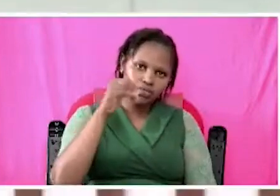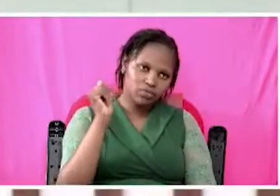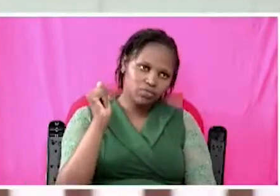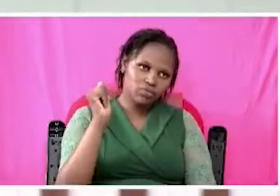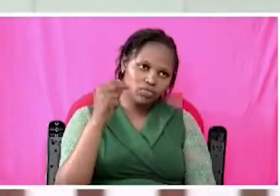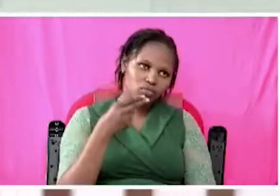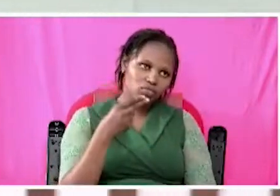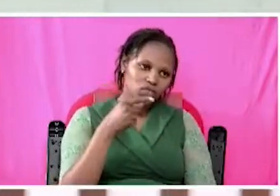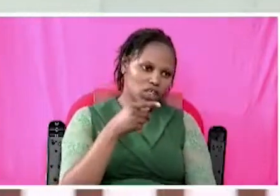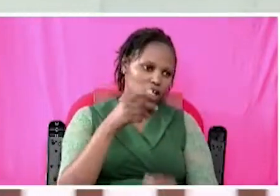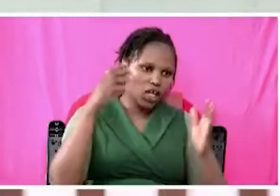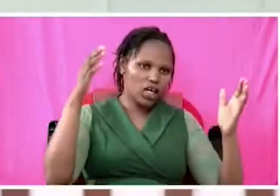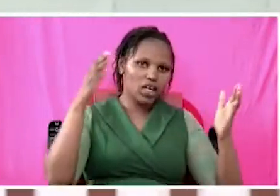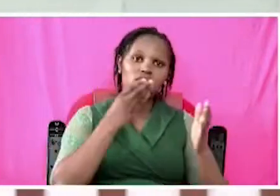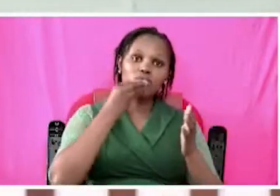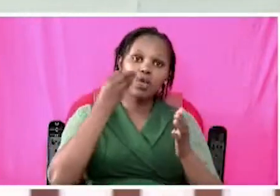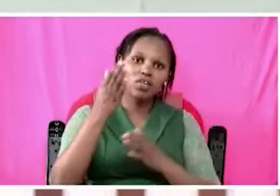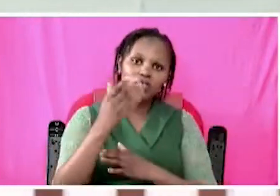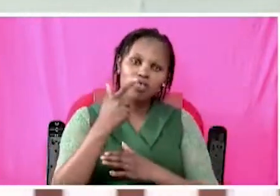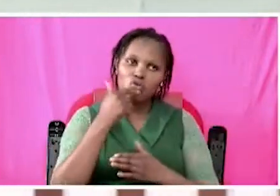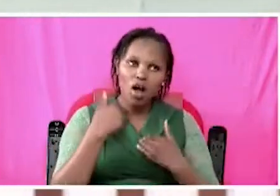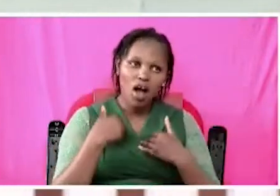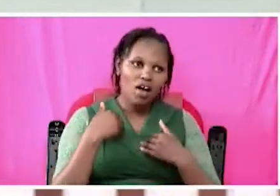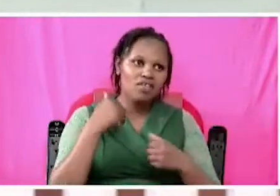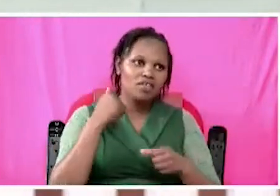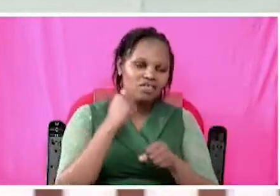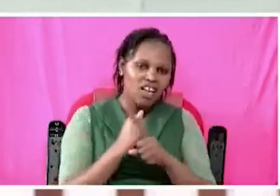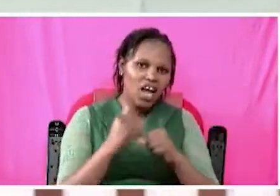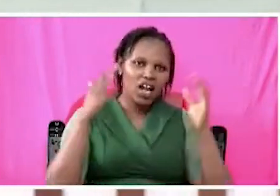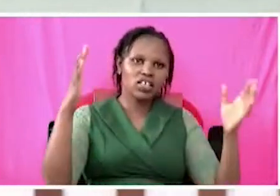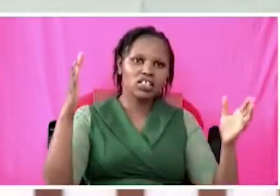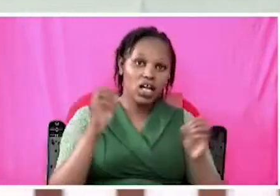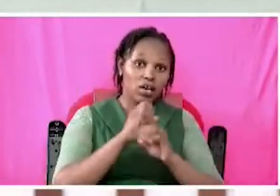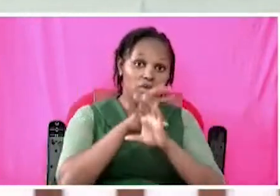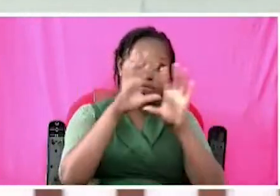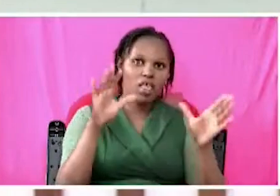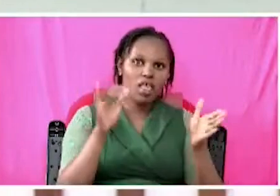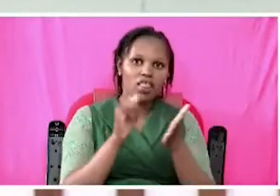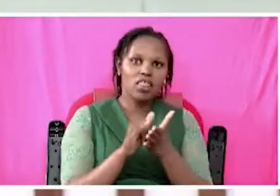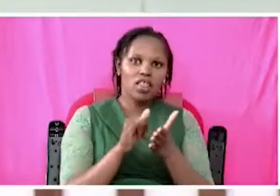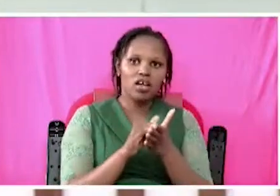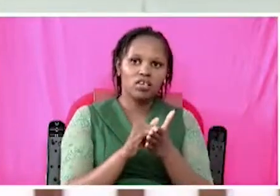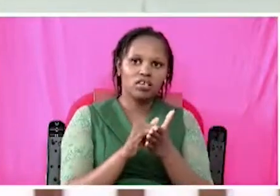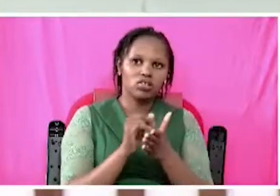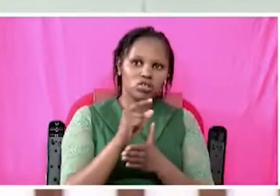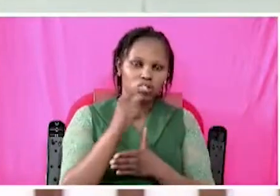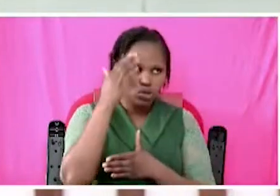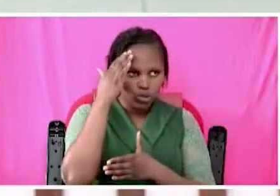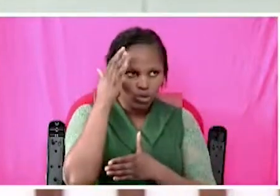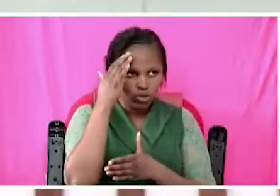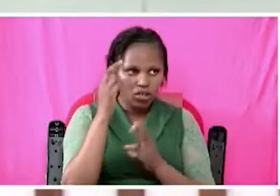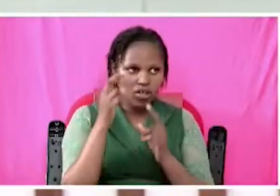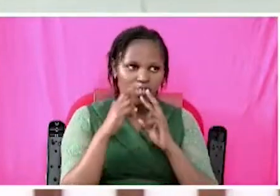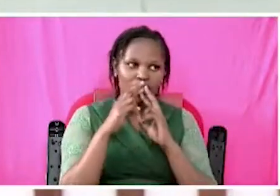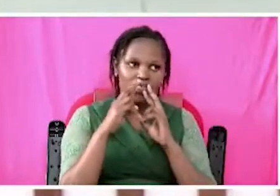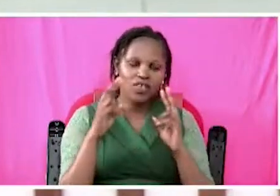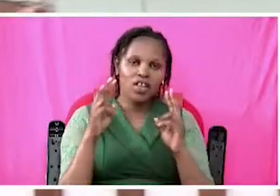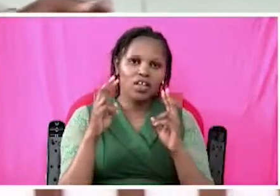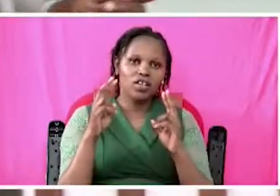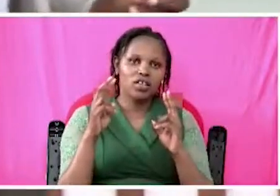has just done great miracles, that I don't think has, you know, it is very historical,